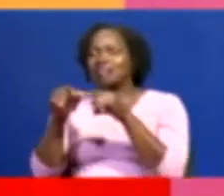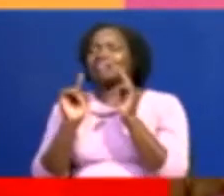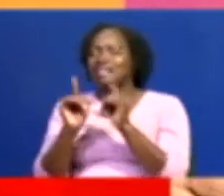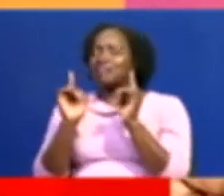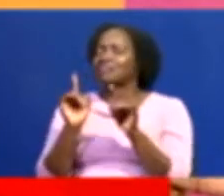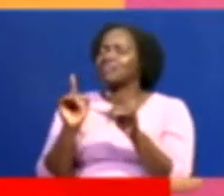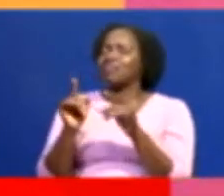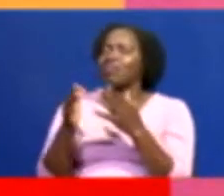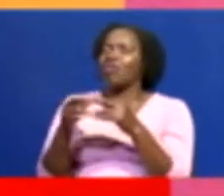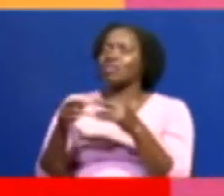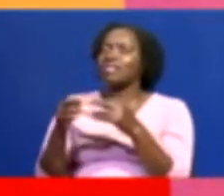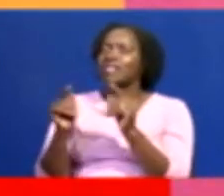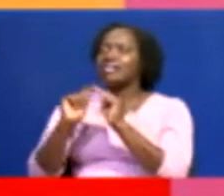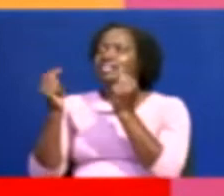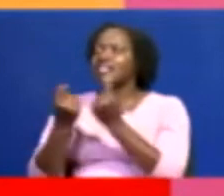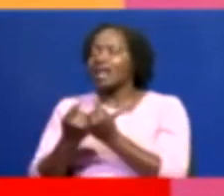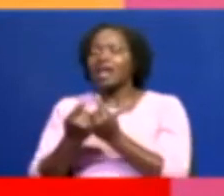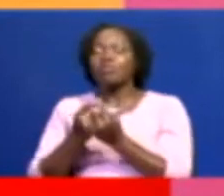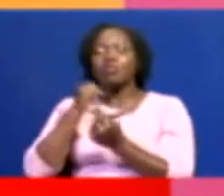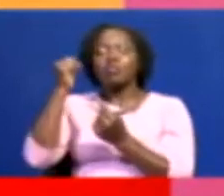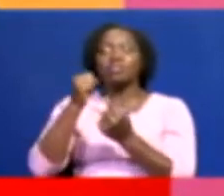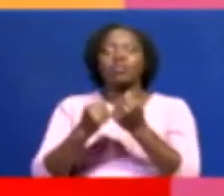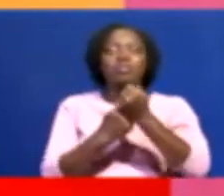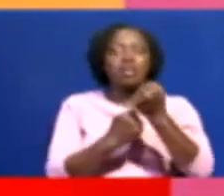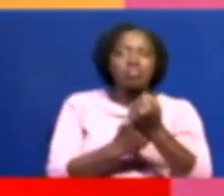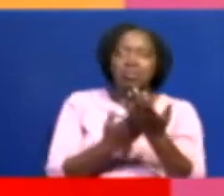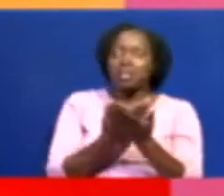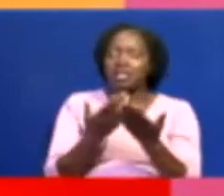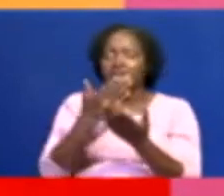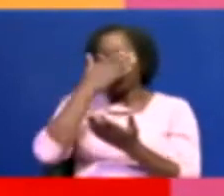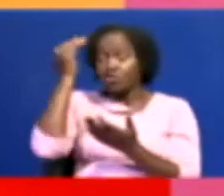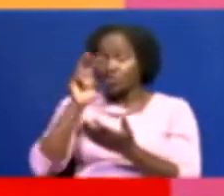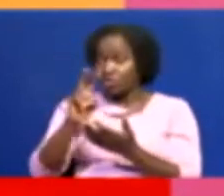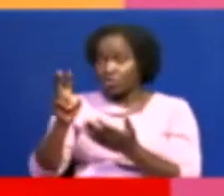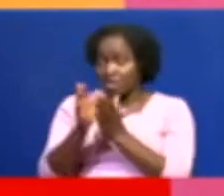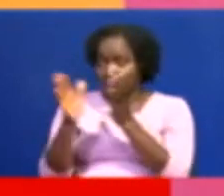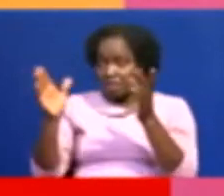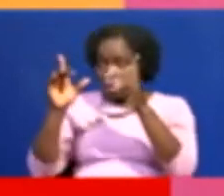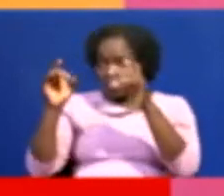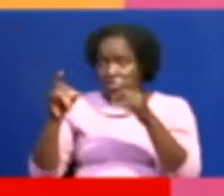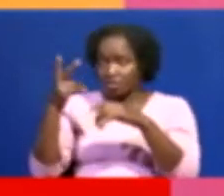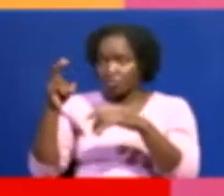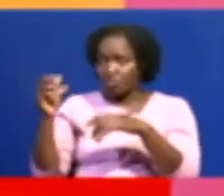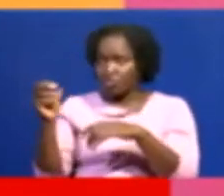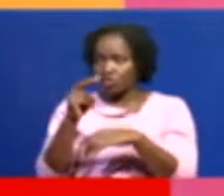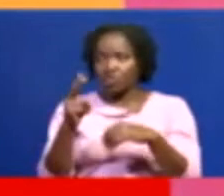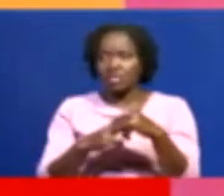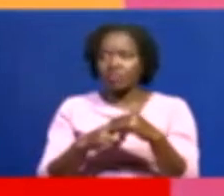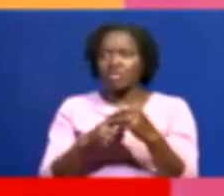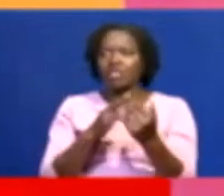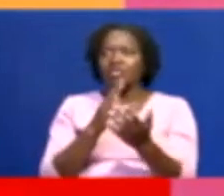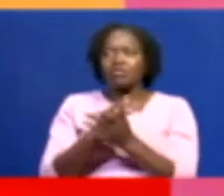along persuasions, political persuasions, and you forget to see the bigger point. Mm-hmm. In 2007, while we were really,